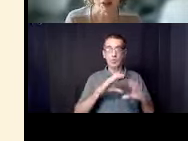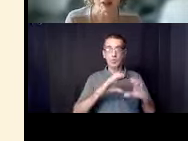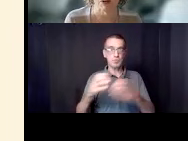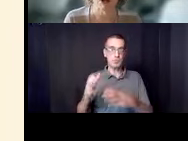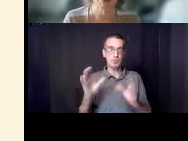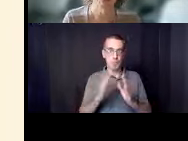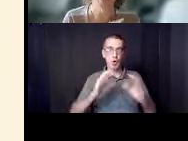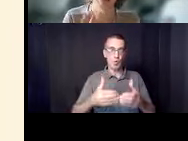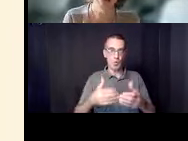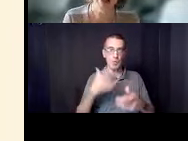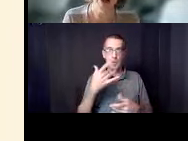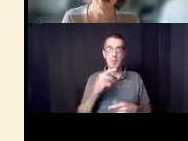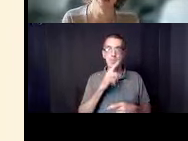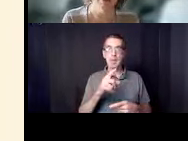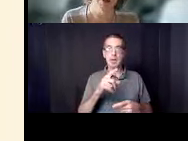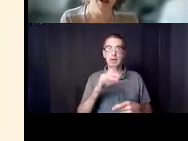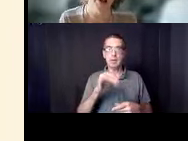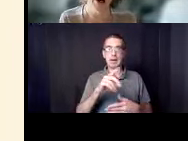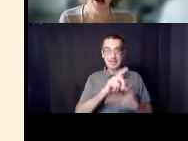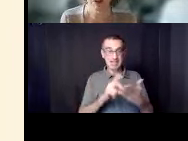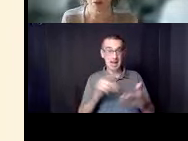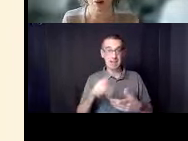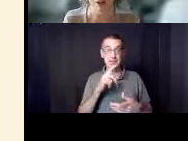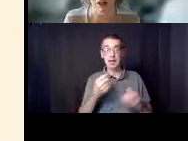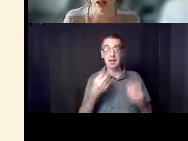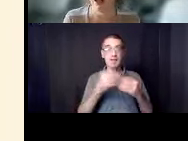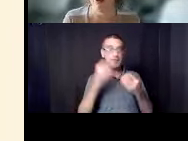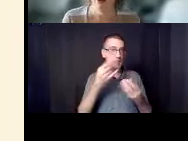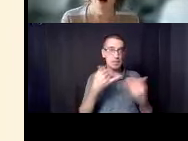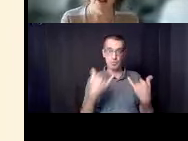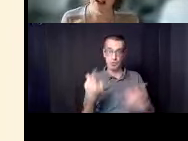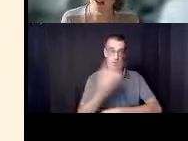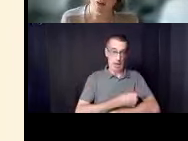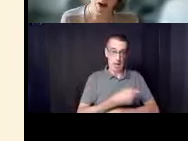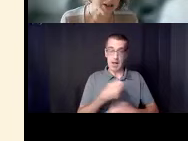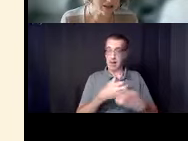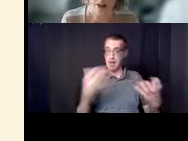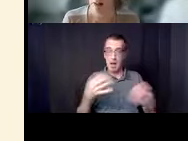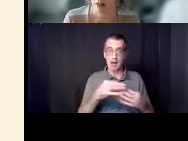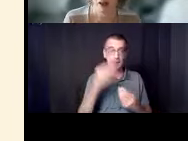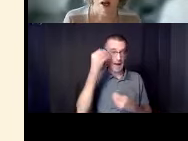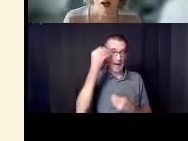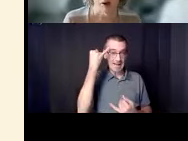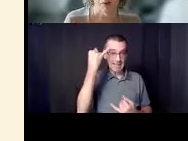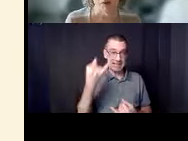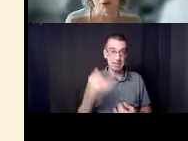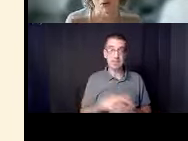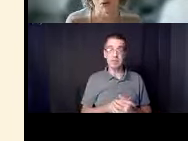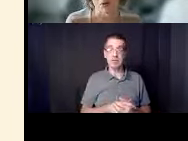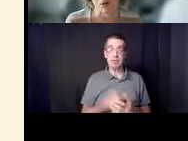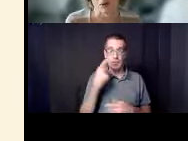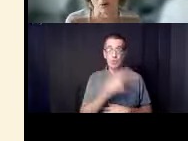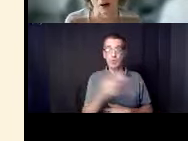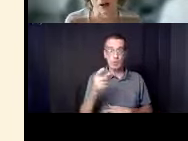groups, because it's going to be, by design, it's going to be a lot of information today, a lot of ideas for